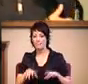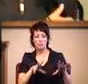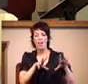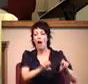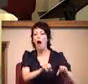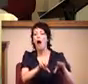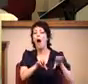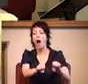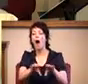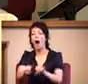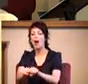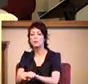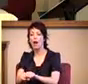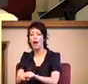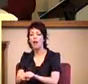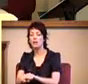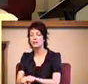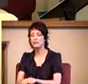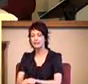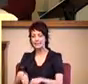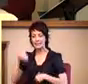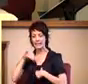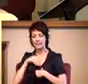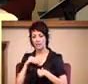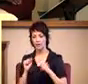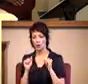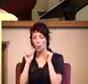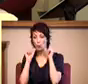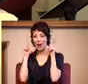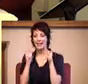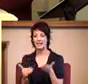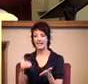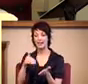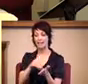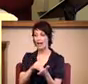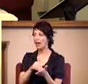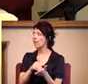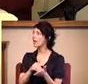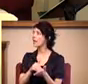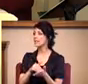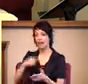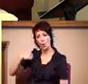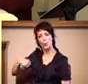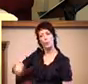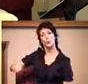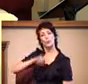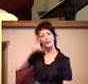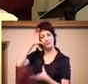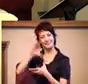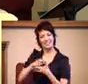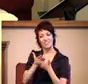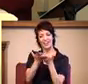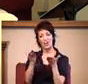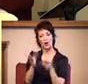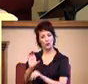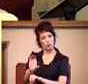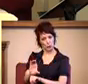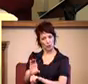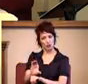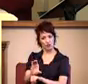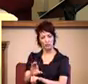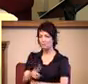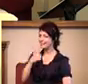movement is a reawakening of what I know that we believe here in this church. But the thing